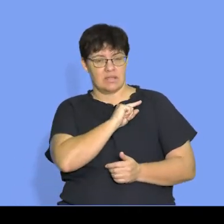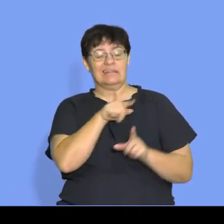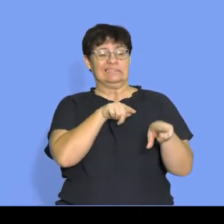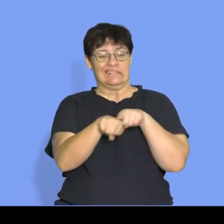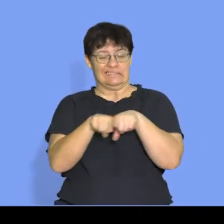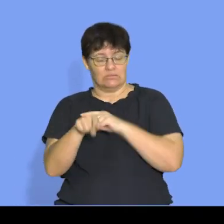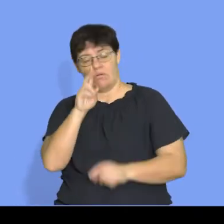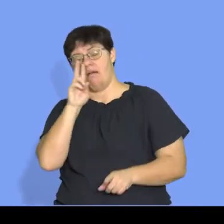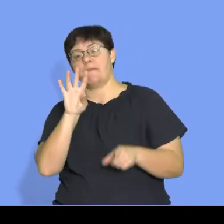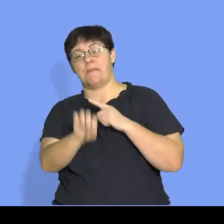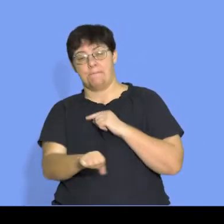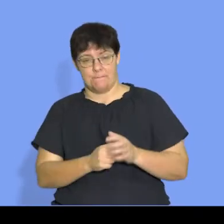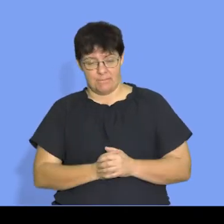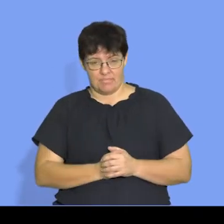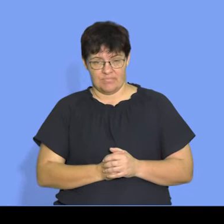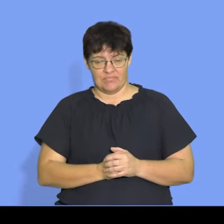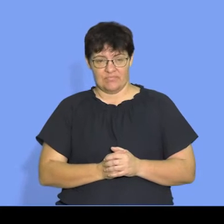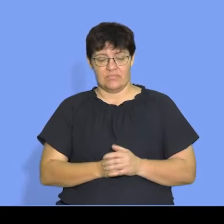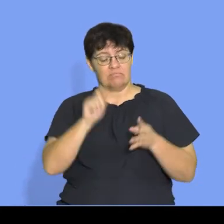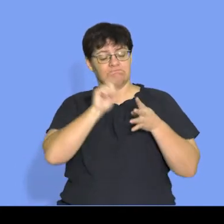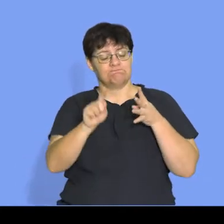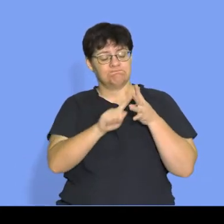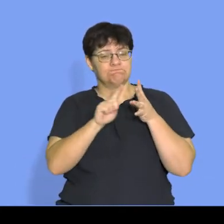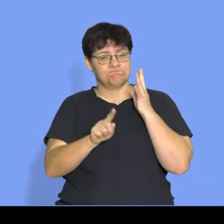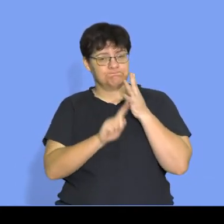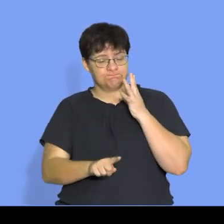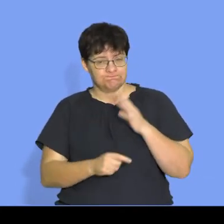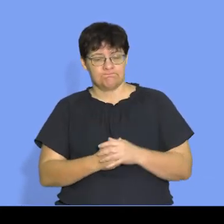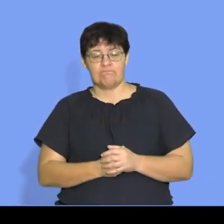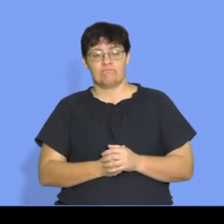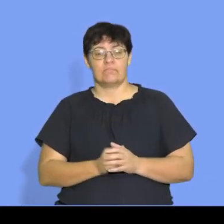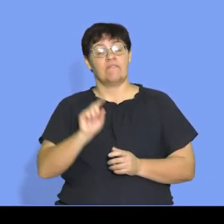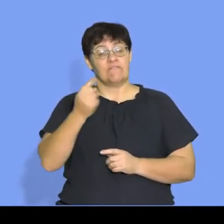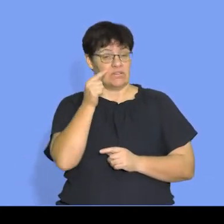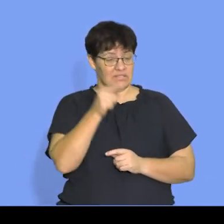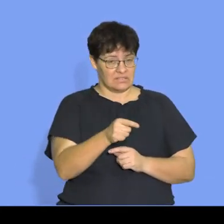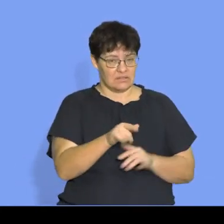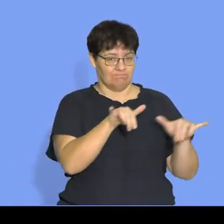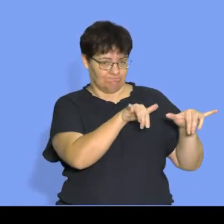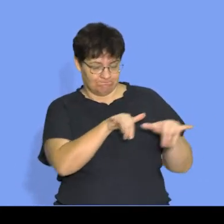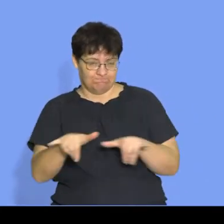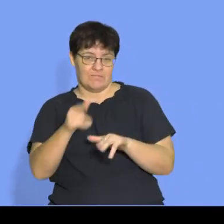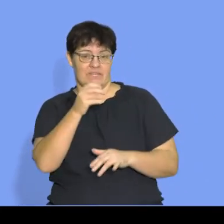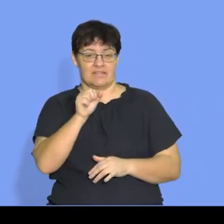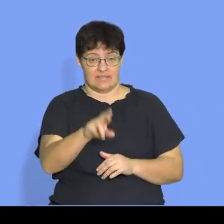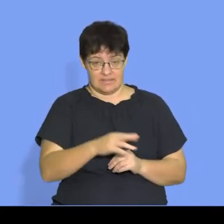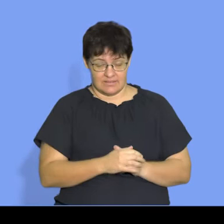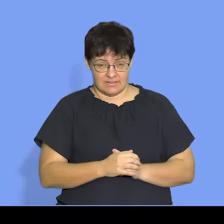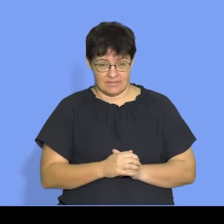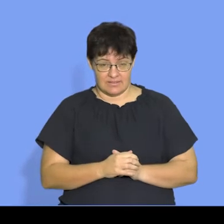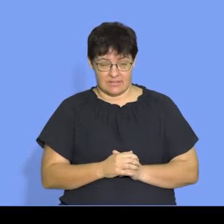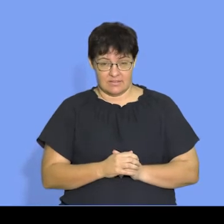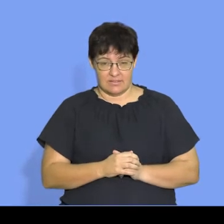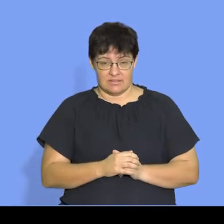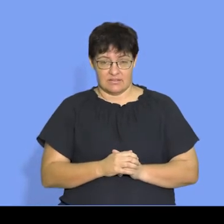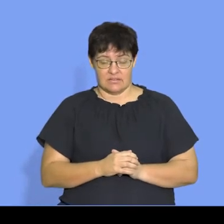that you have. Now, the different types of factorizing, the very first one, remember, is the common factor one, and